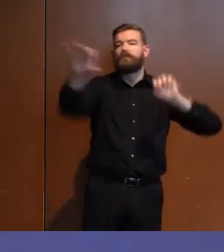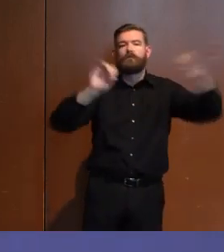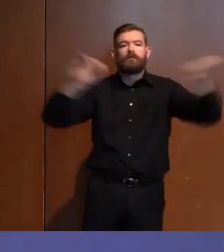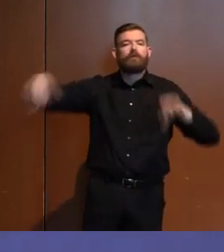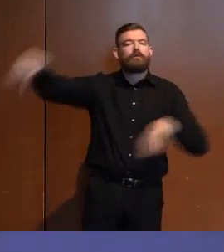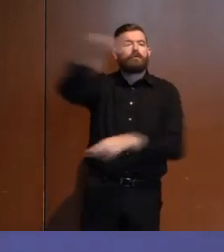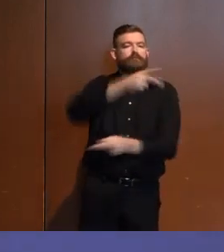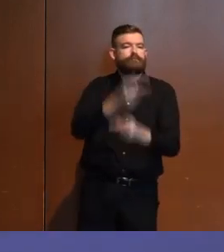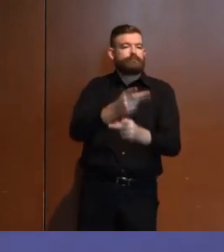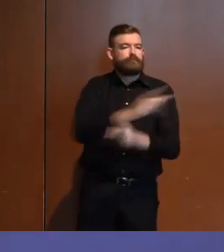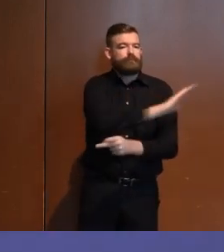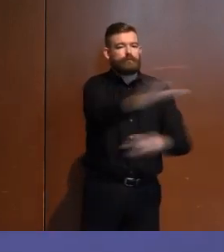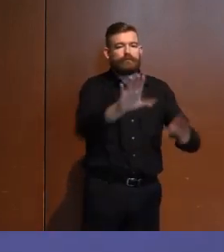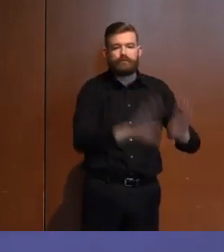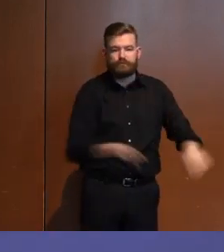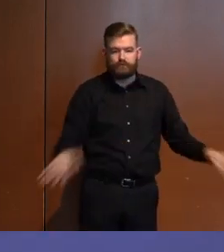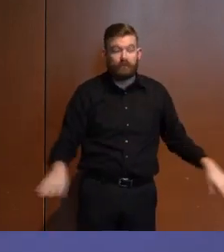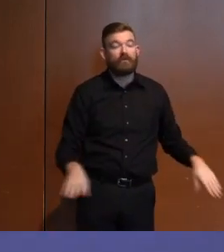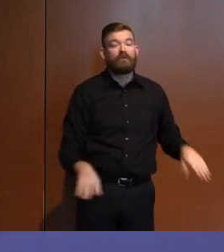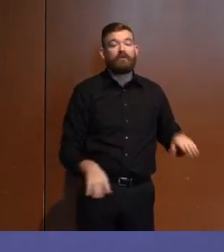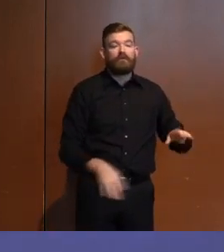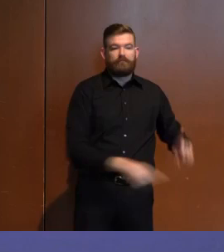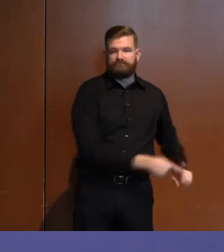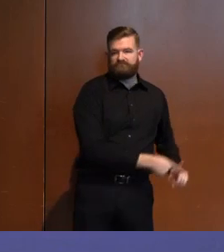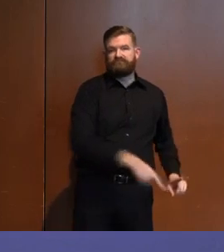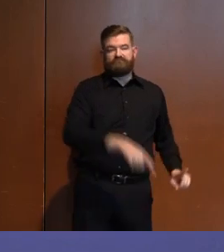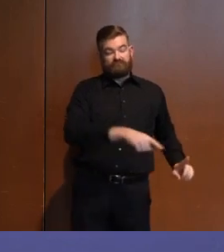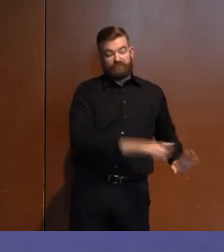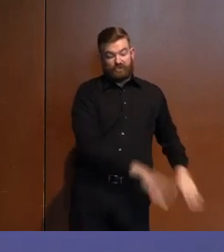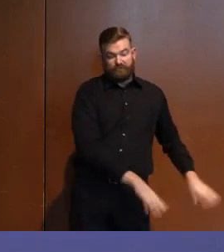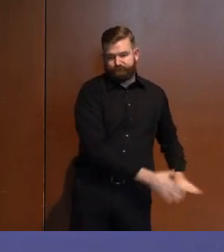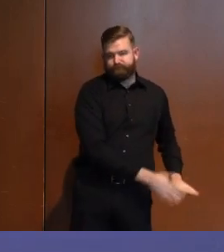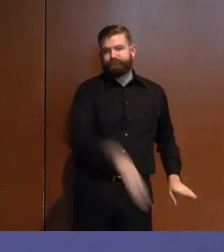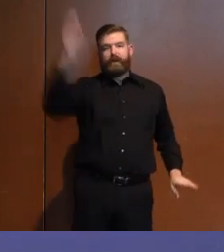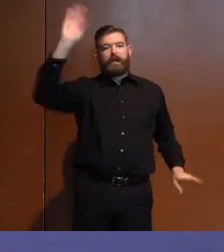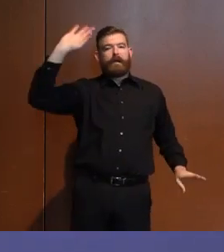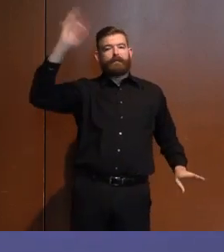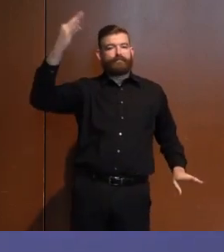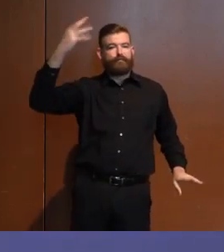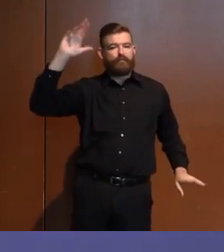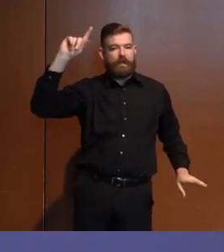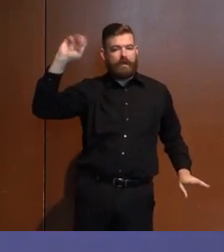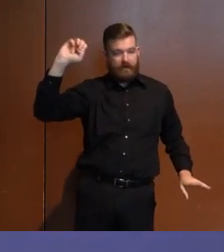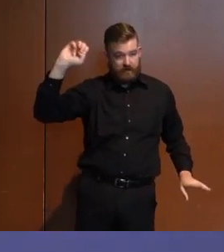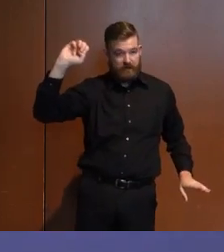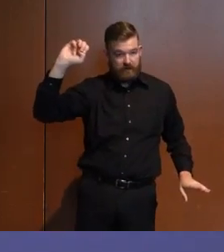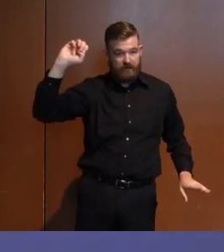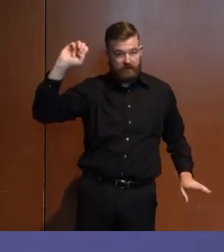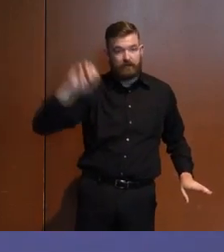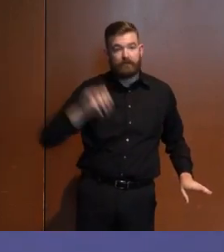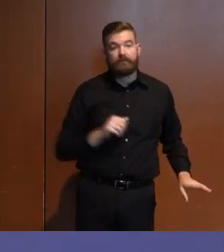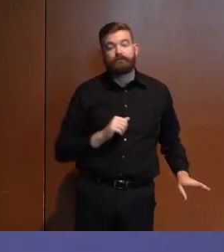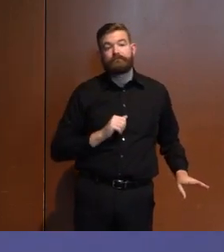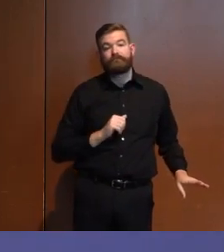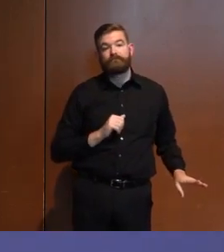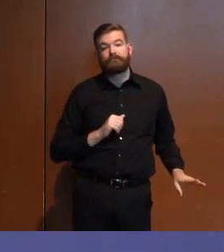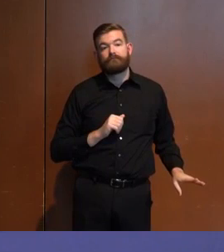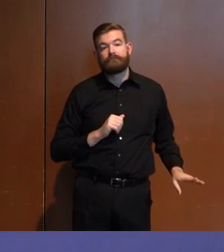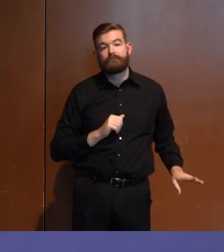job, helping us to get through this emergency. A lack of child care cannot be a barrier for them or